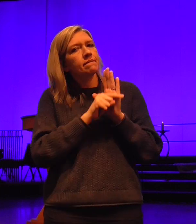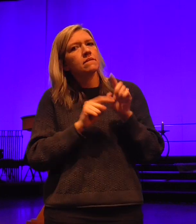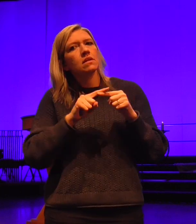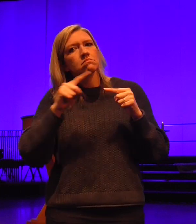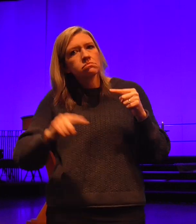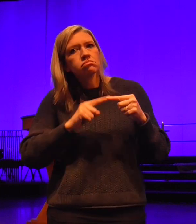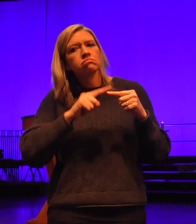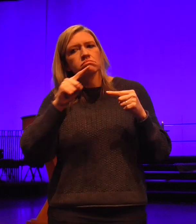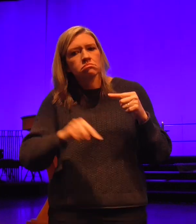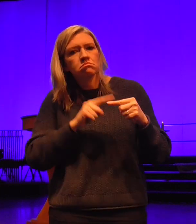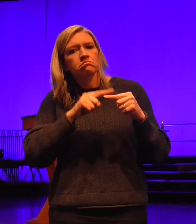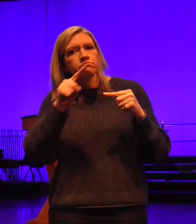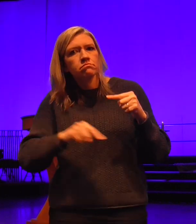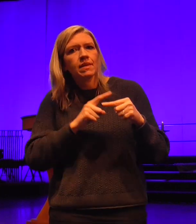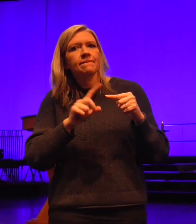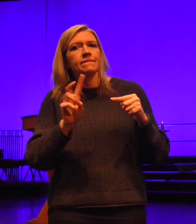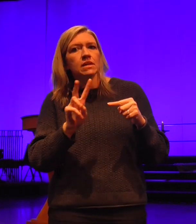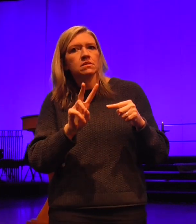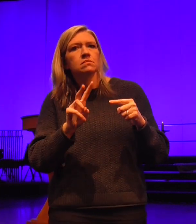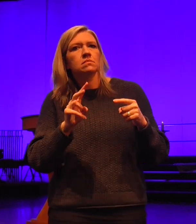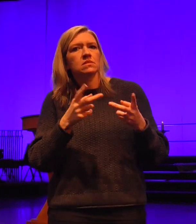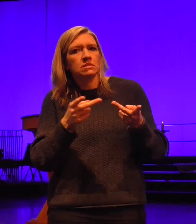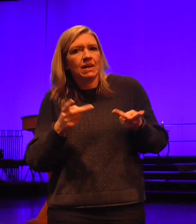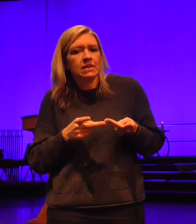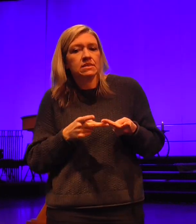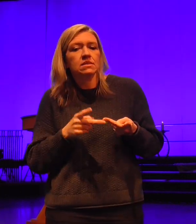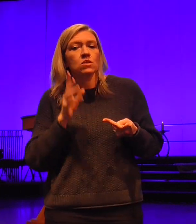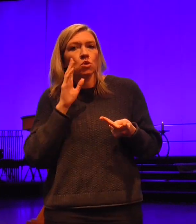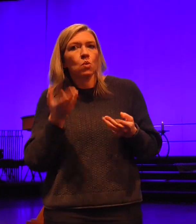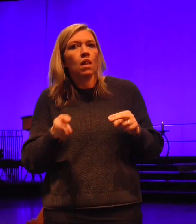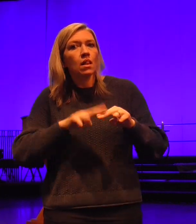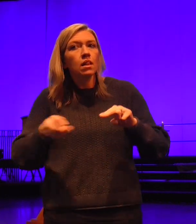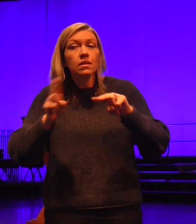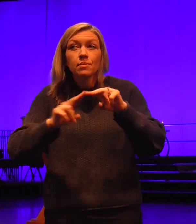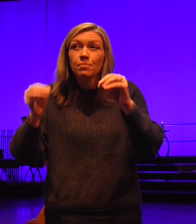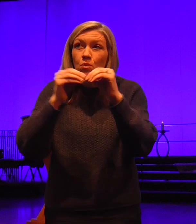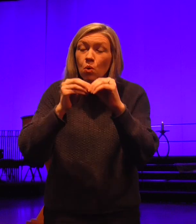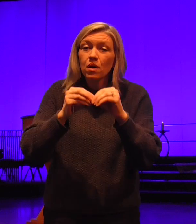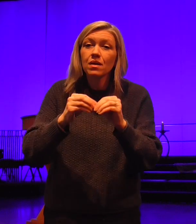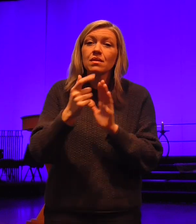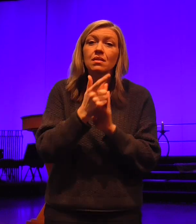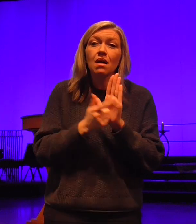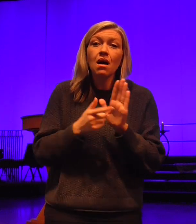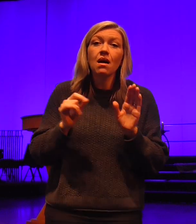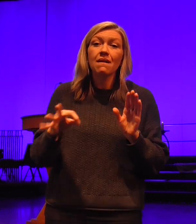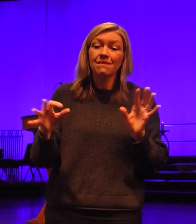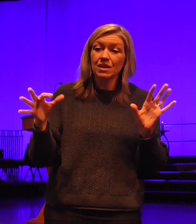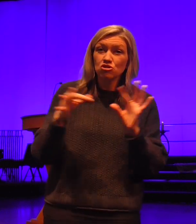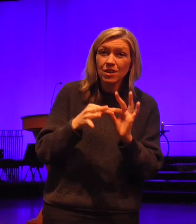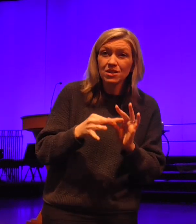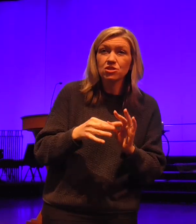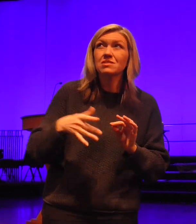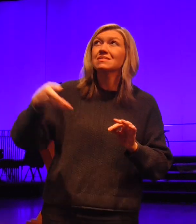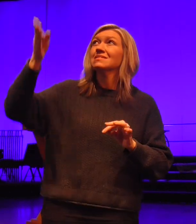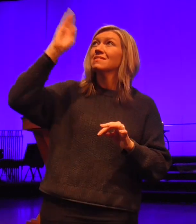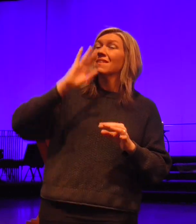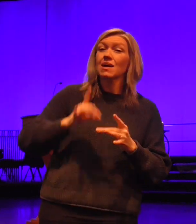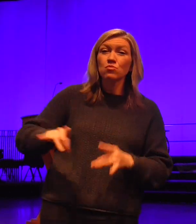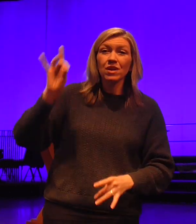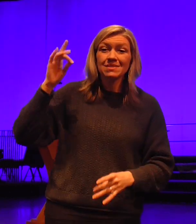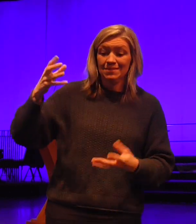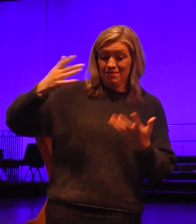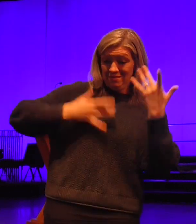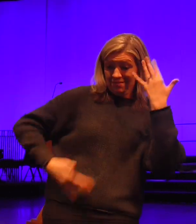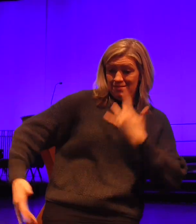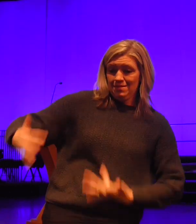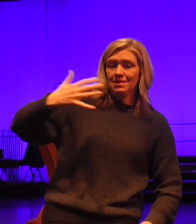space, the more we get of it, because the law of attraction and the divine presence that is operating in, through, and as us